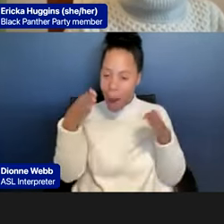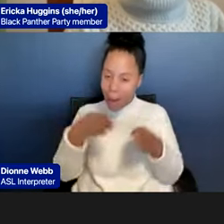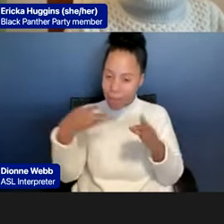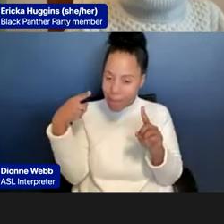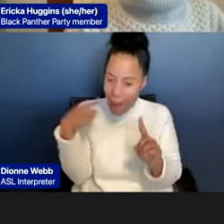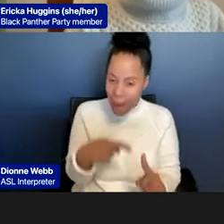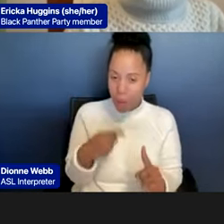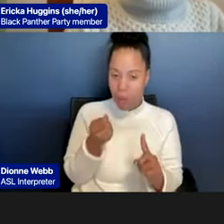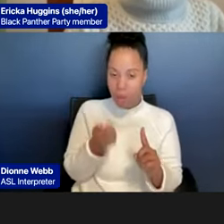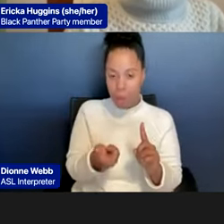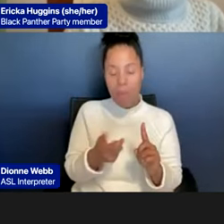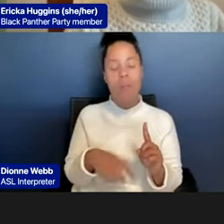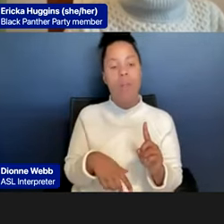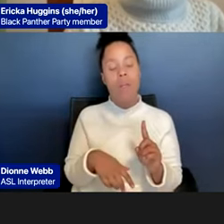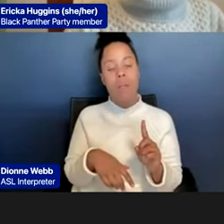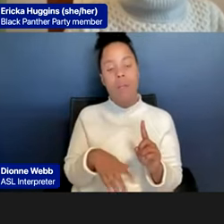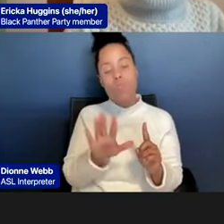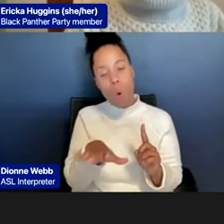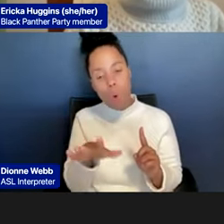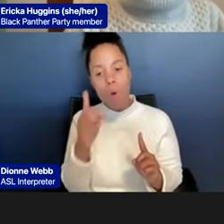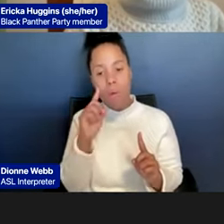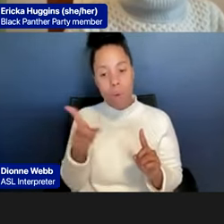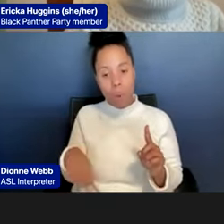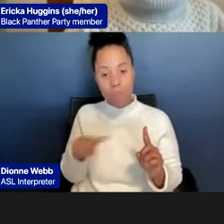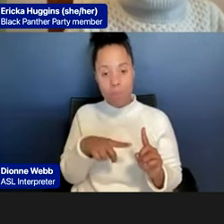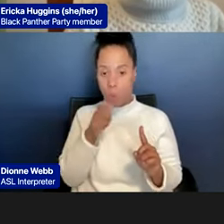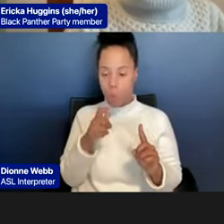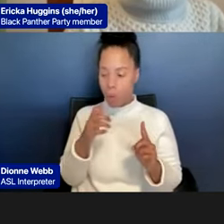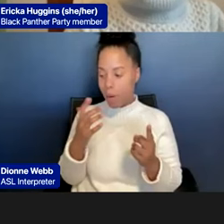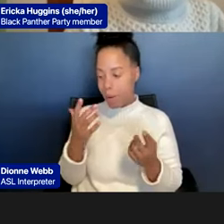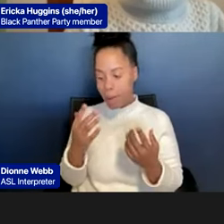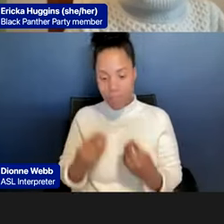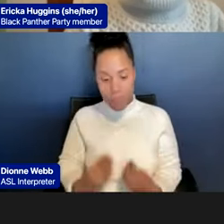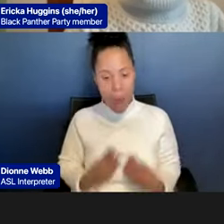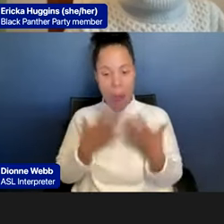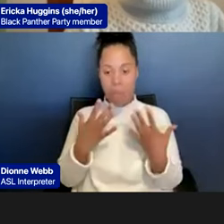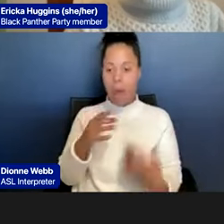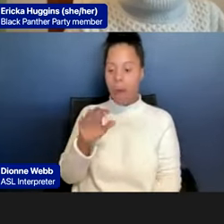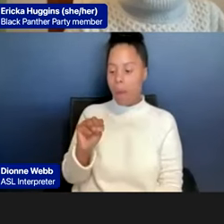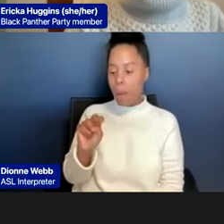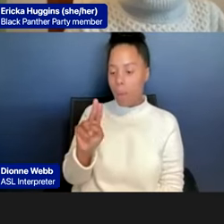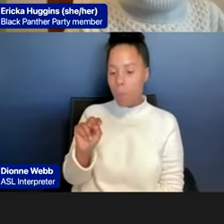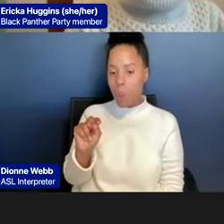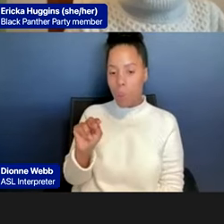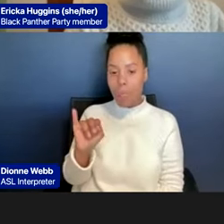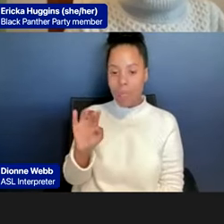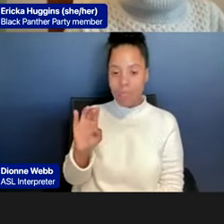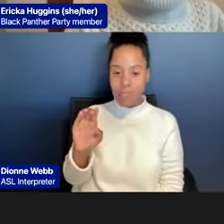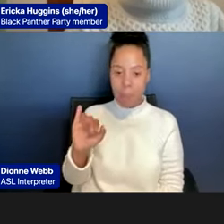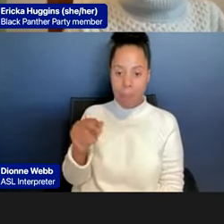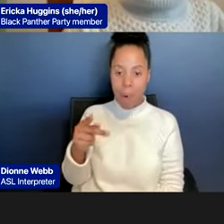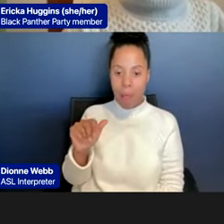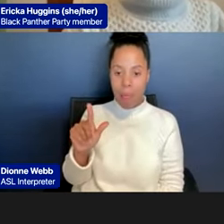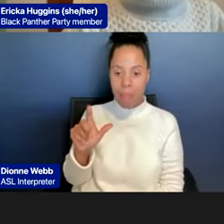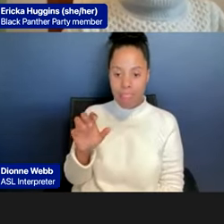that we have a lot, for those of us who are inspired by municipalism and inspired by intercommunalism, we